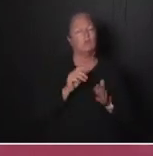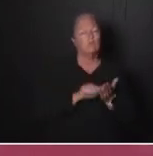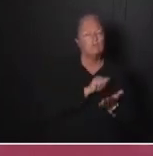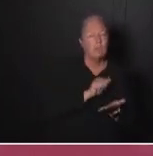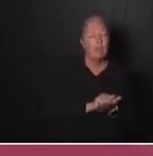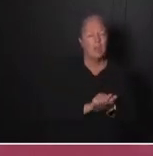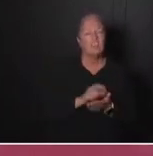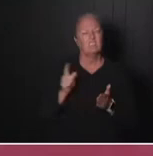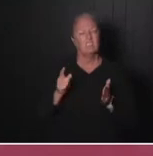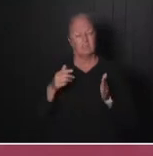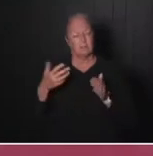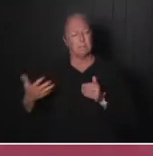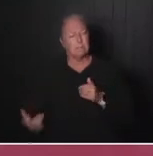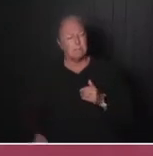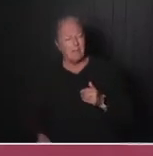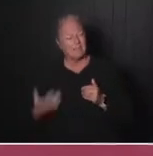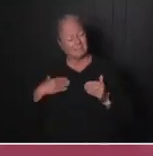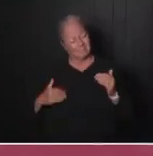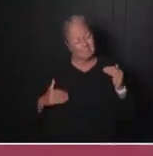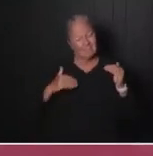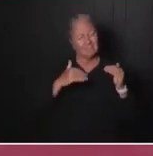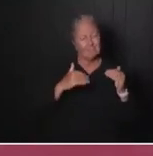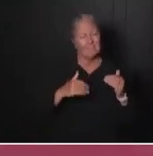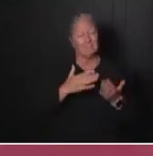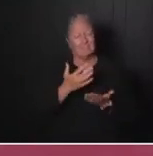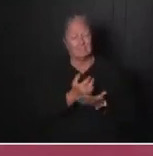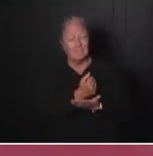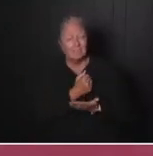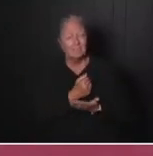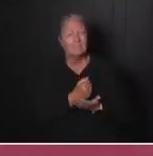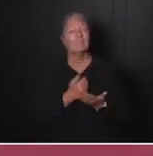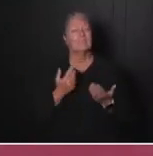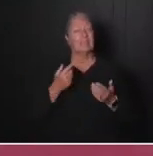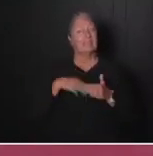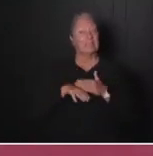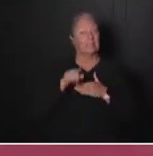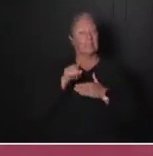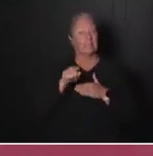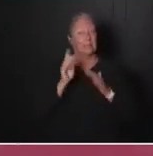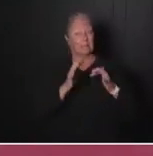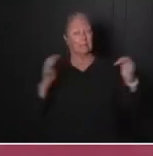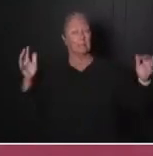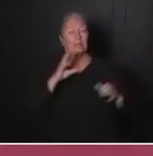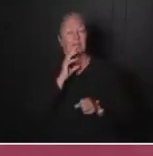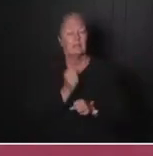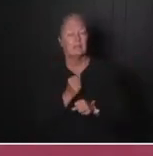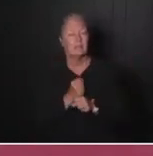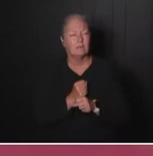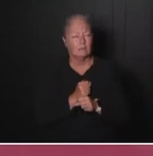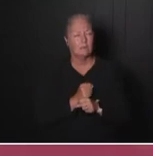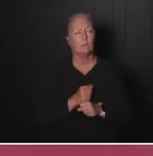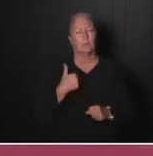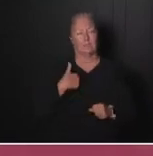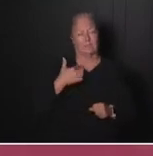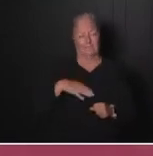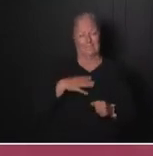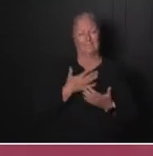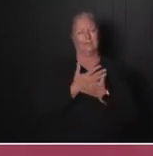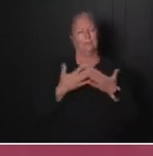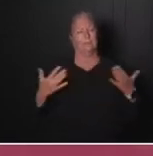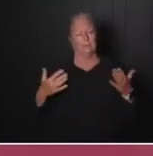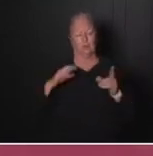gap, on women's safety and on representation within our parliaments, we need a seismic cultural